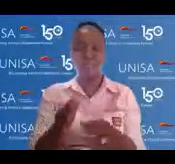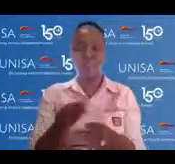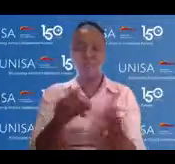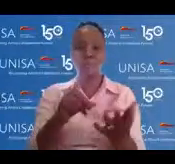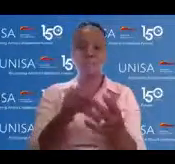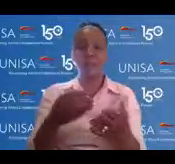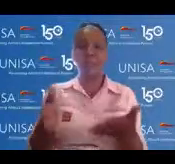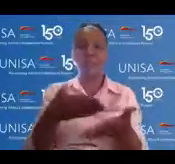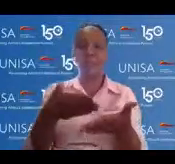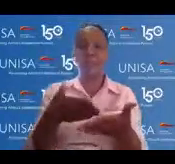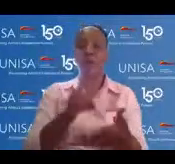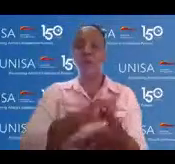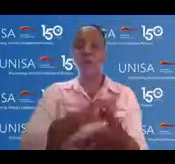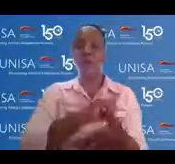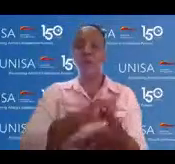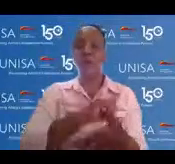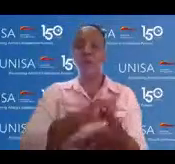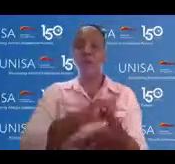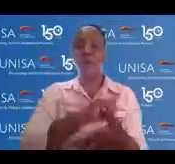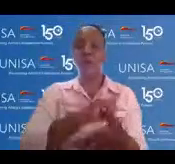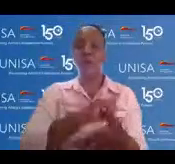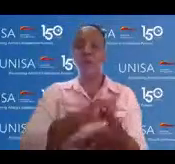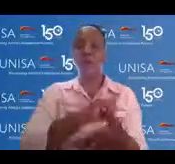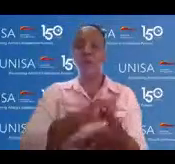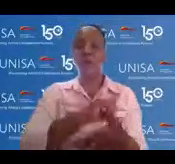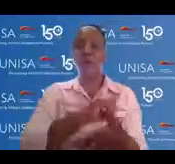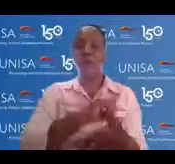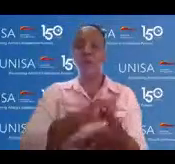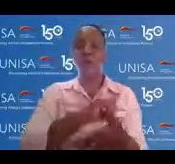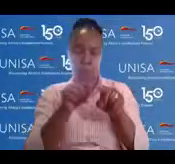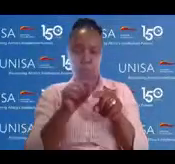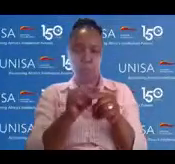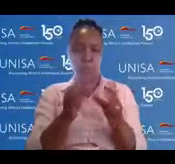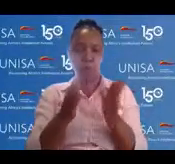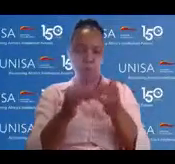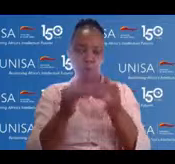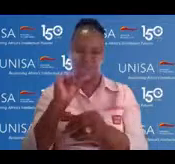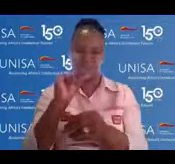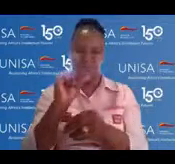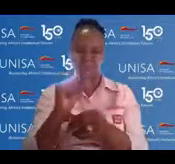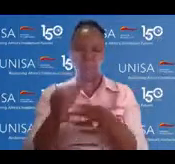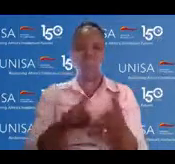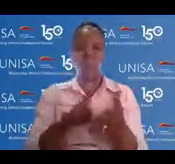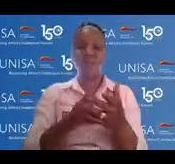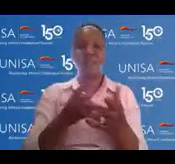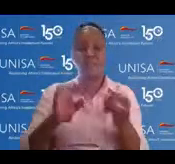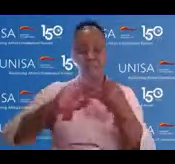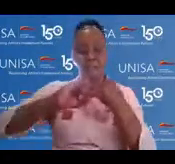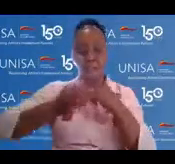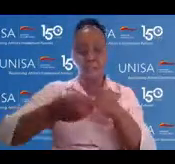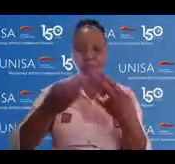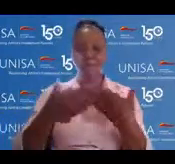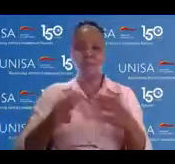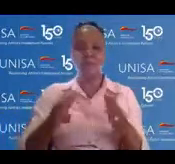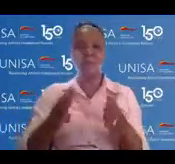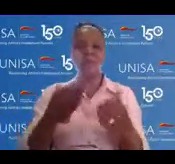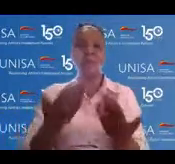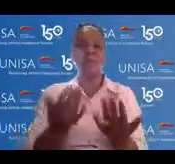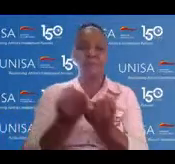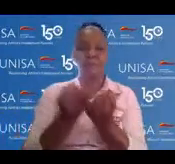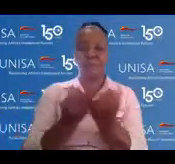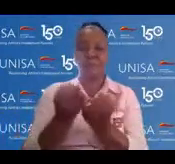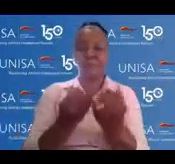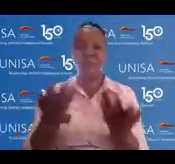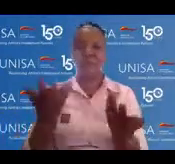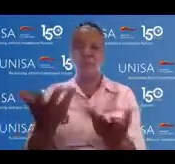need to click on this little guy. You see there, tick, tick, tick, and then I can start the attempt. And now there we go. Now give it a few seconds,